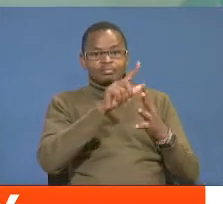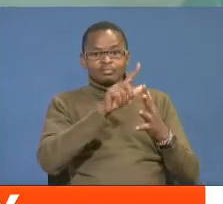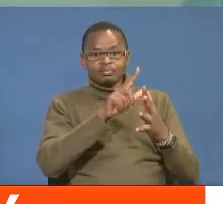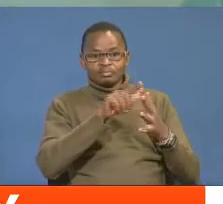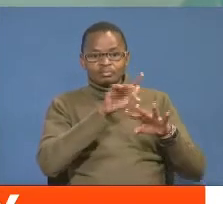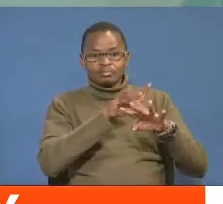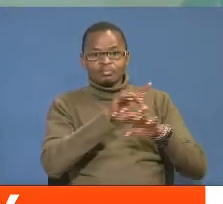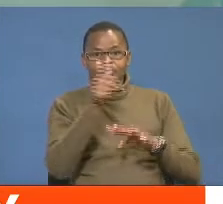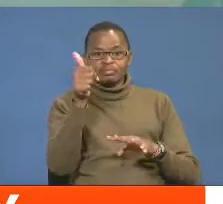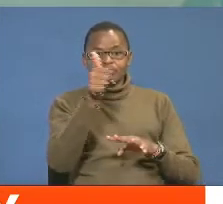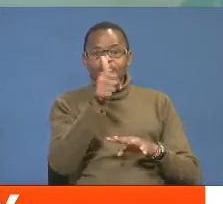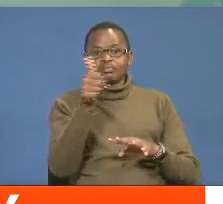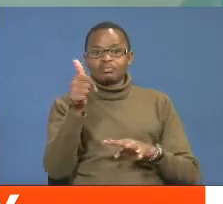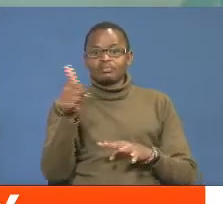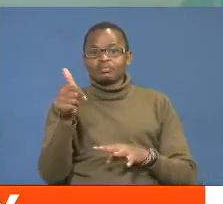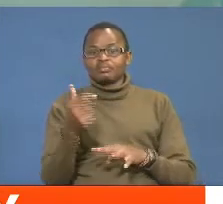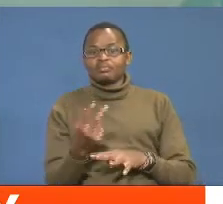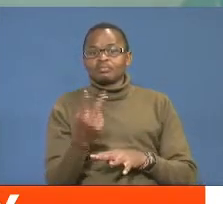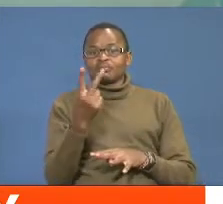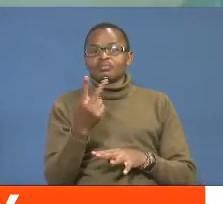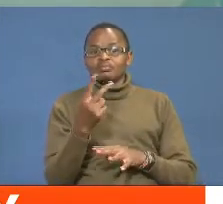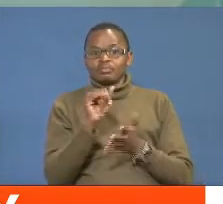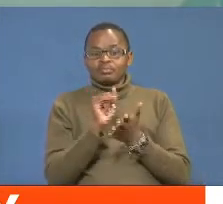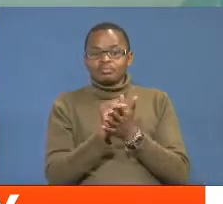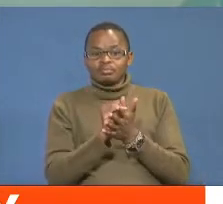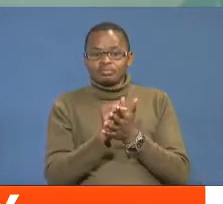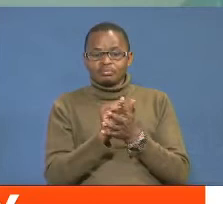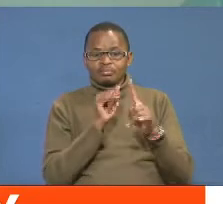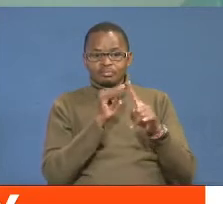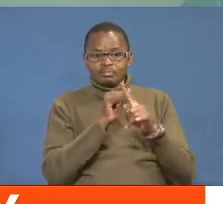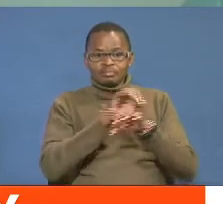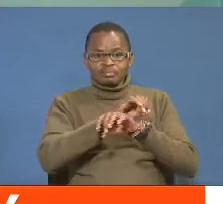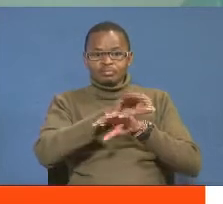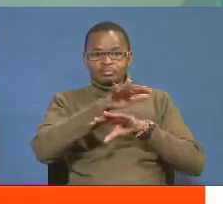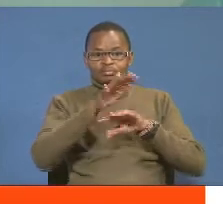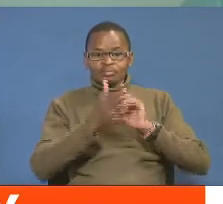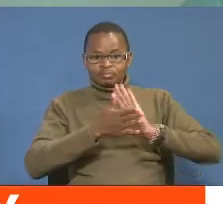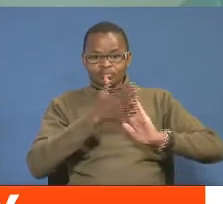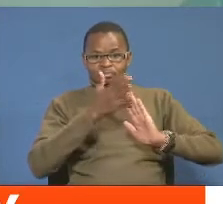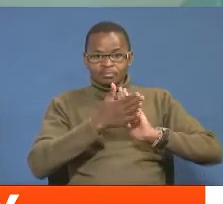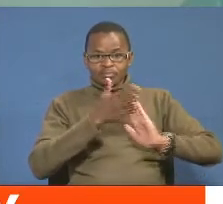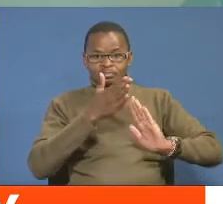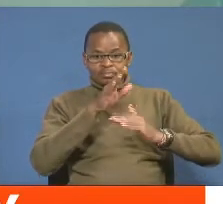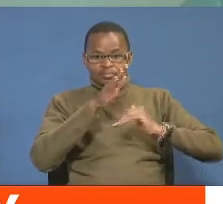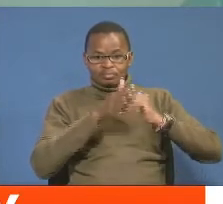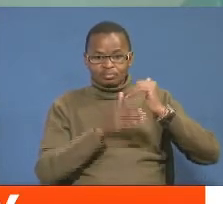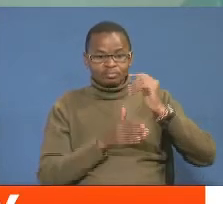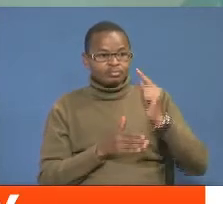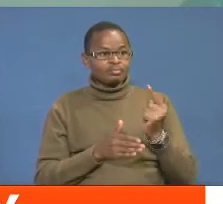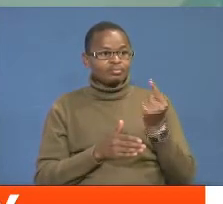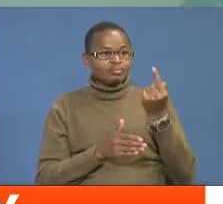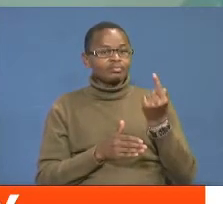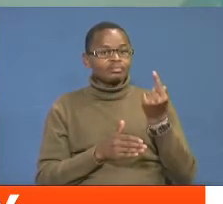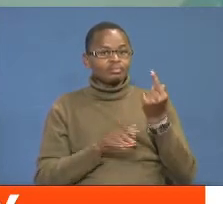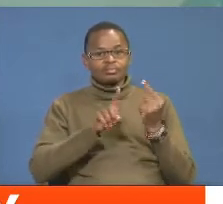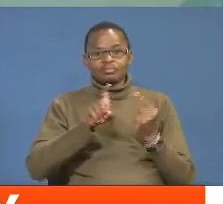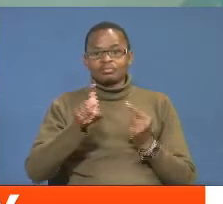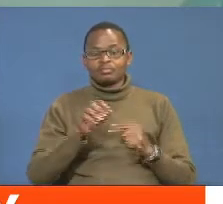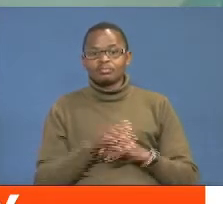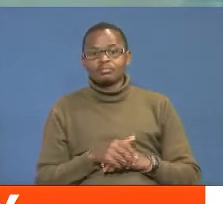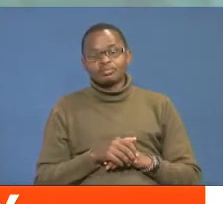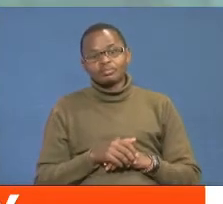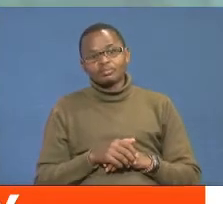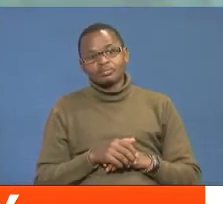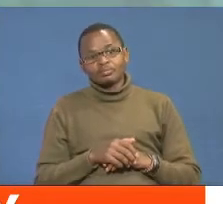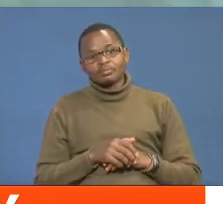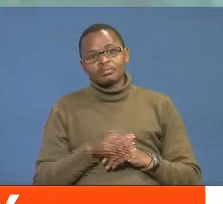four infects, you know, another, you know, twice that. So it spreads more faster mm-hmm. than the first virus. All